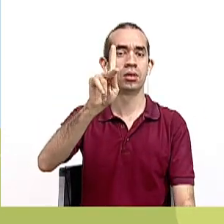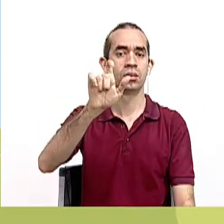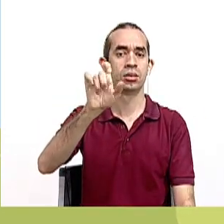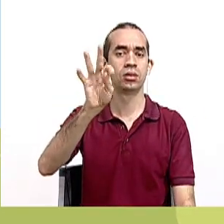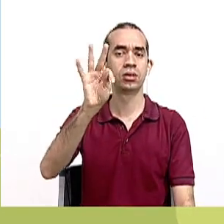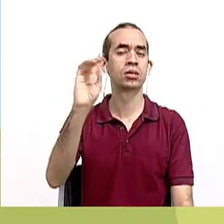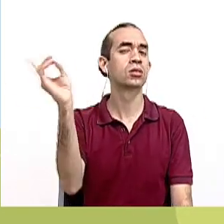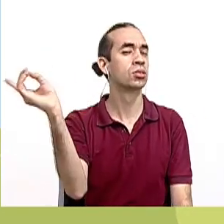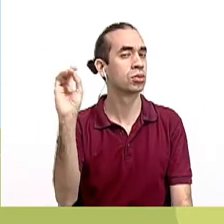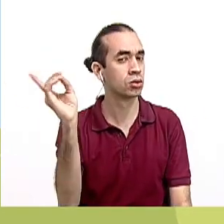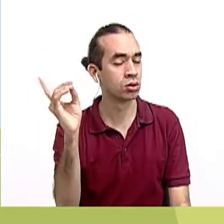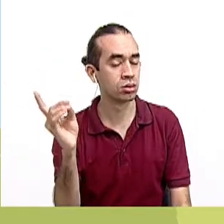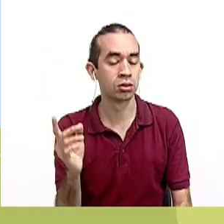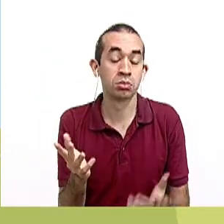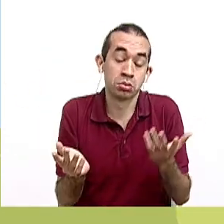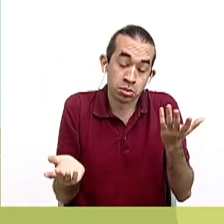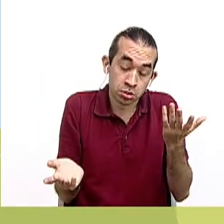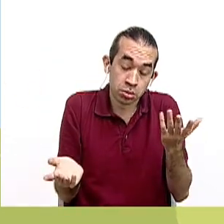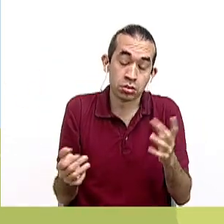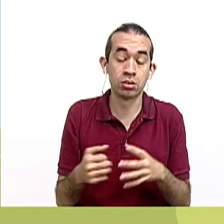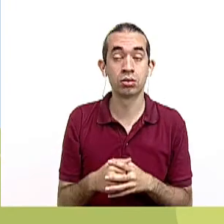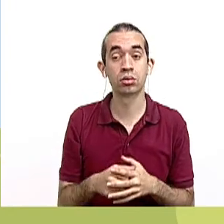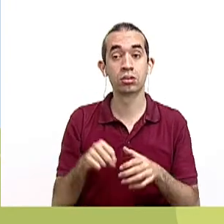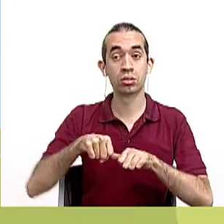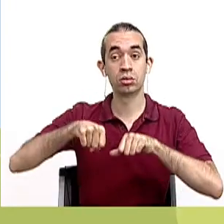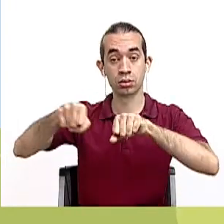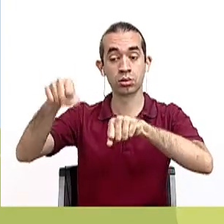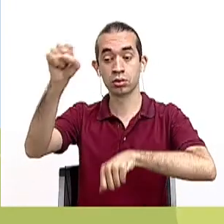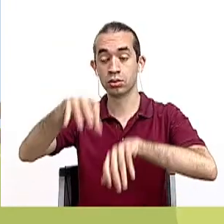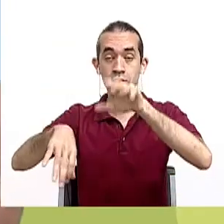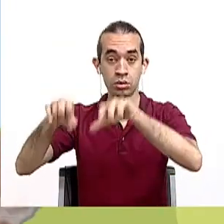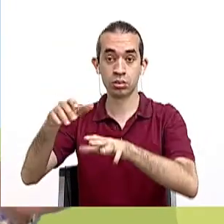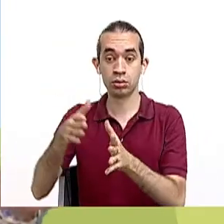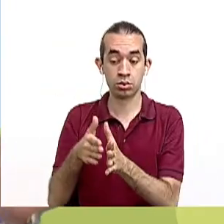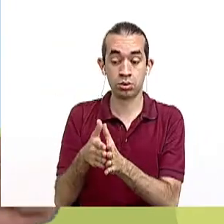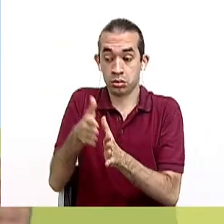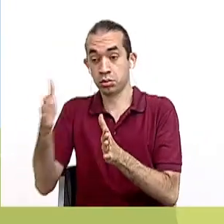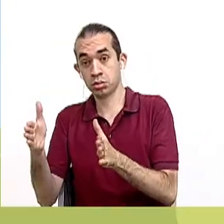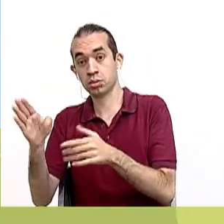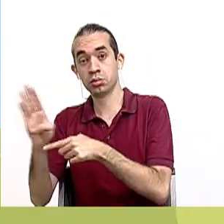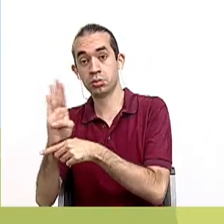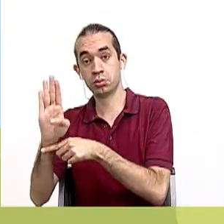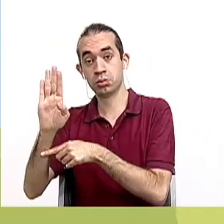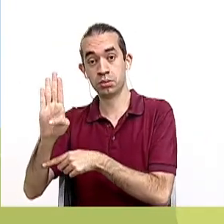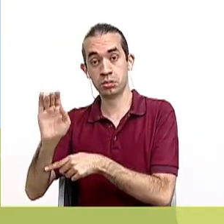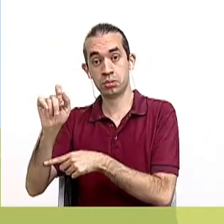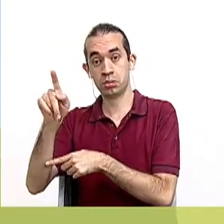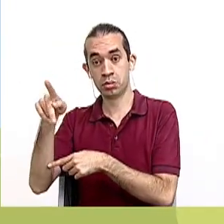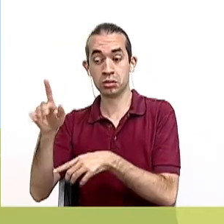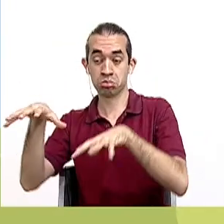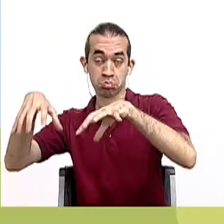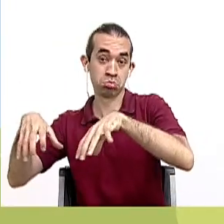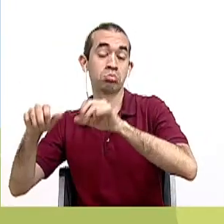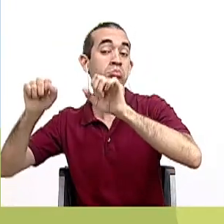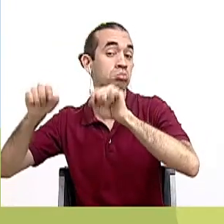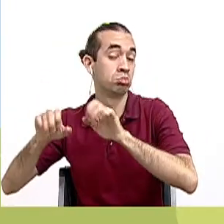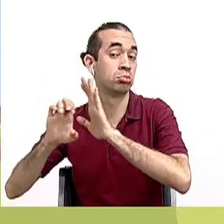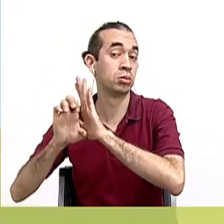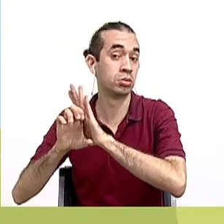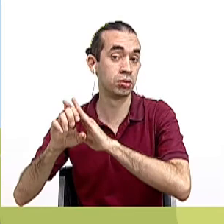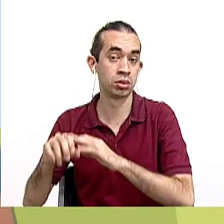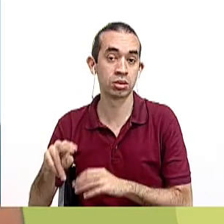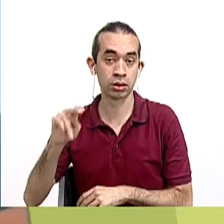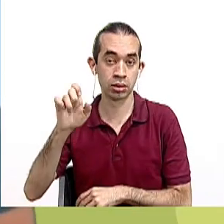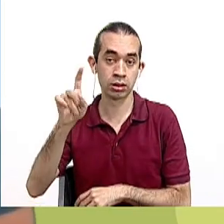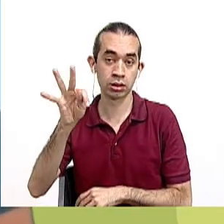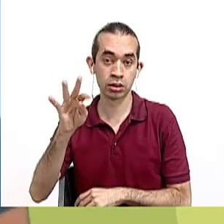supermarket? Maybe there is a supermarket next to the bank, for example. Okay, also you